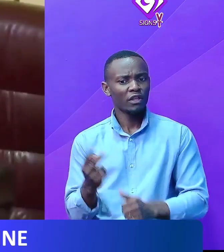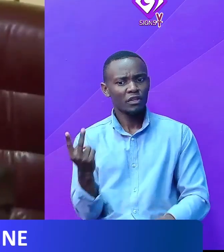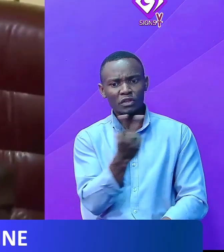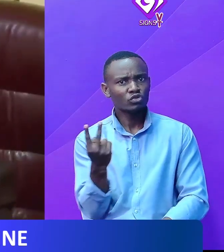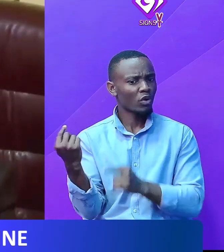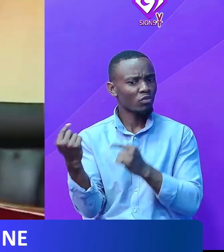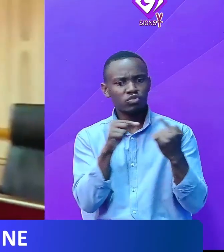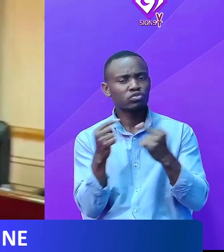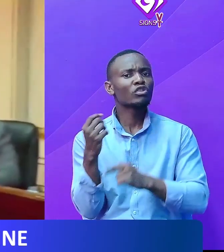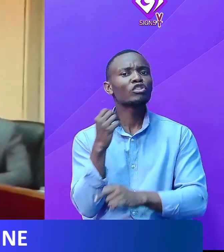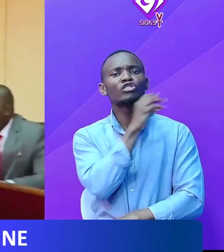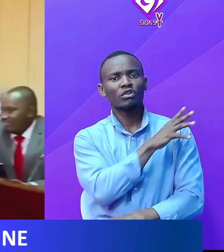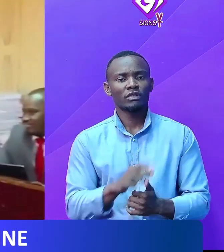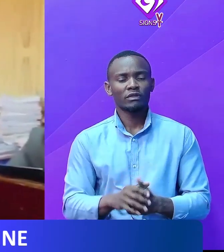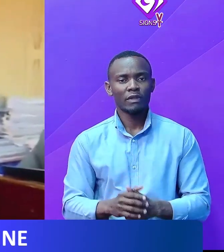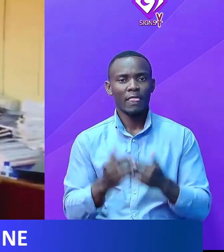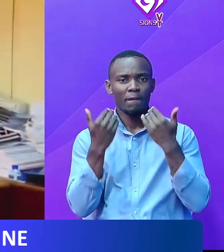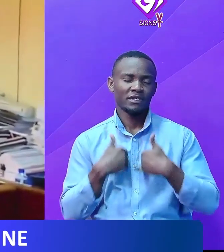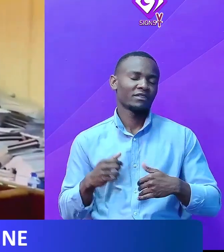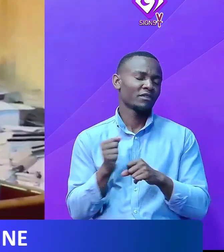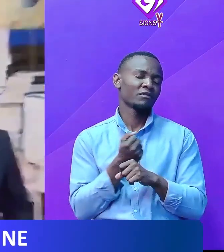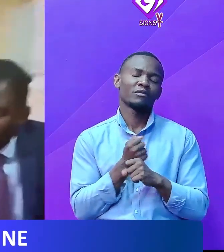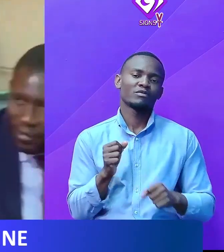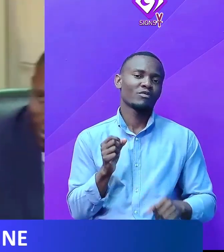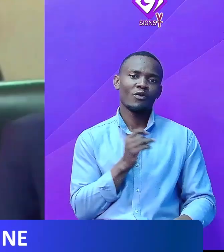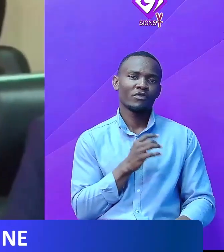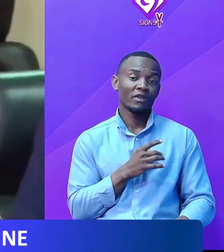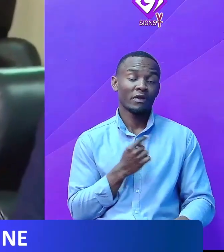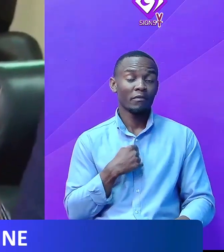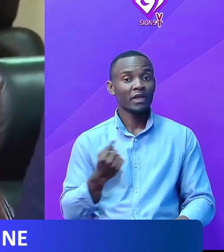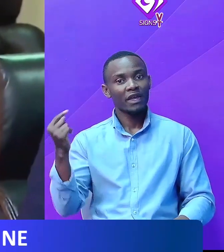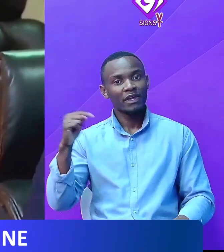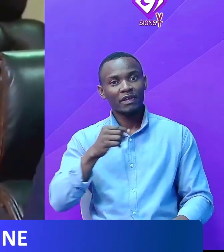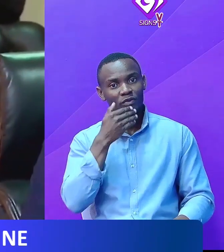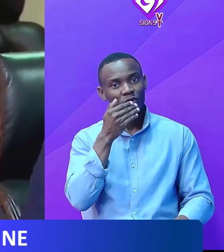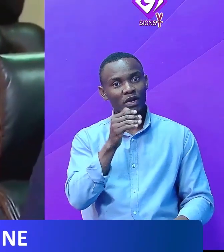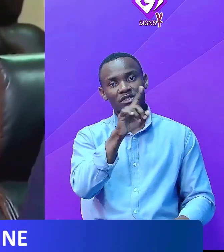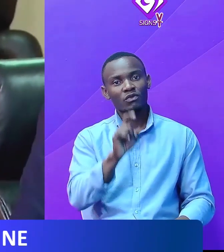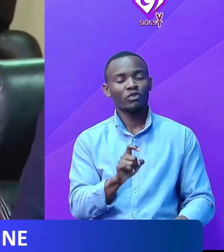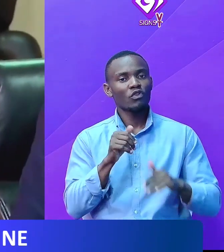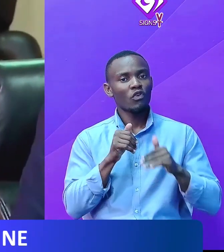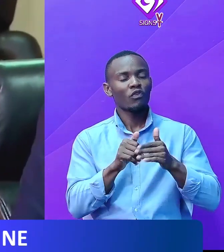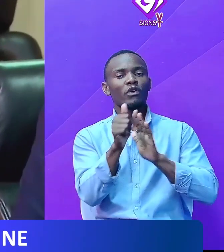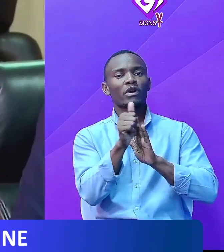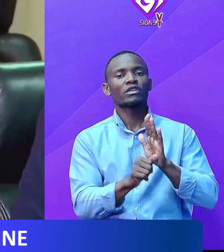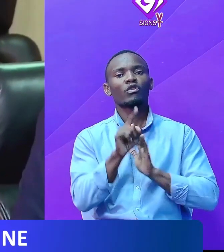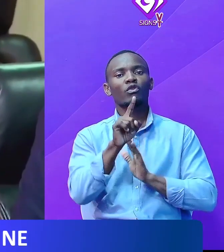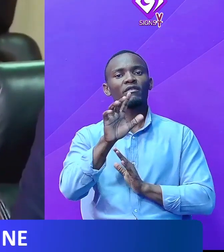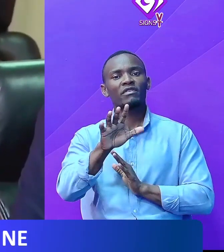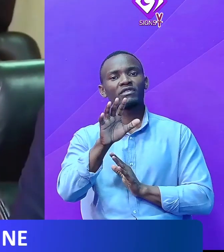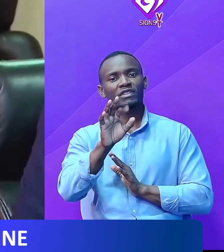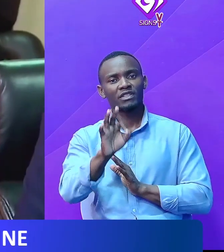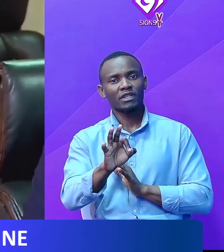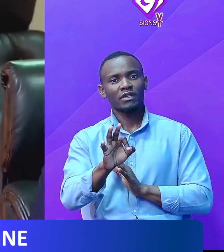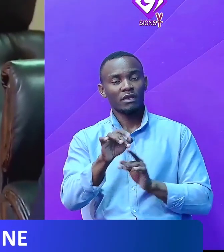I cannot be intimidated by a member. I come to answer a question in accordance with Article 153. The member for Nandi